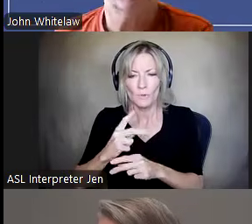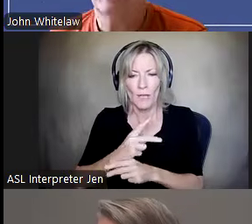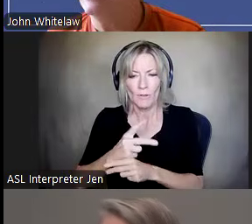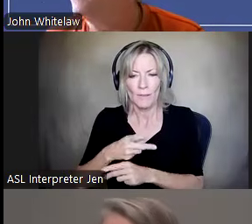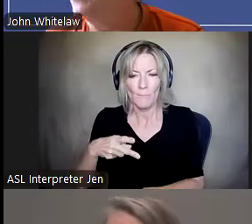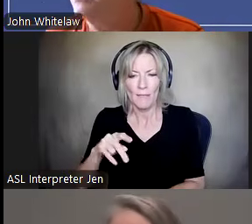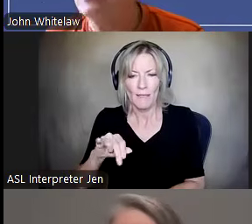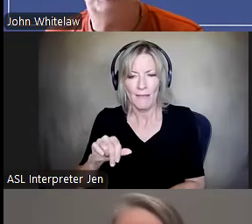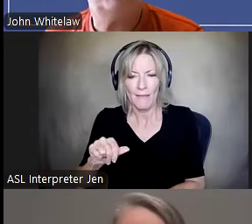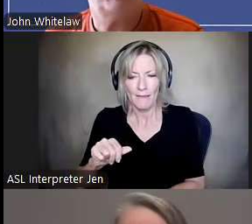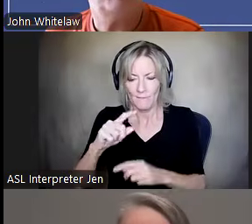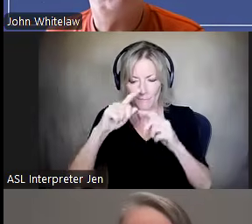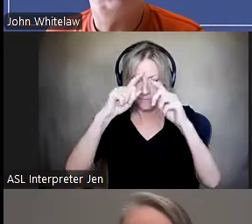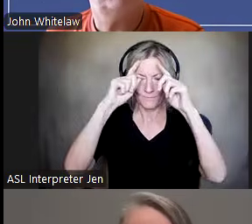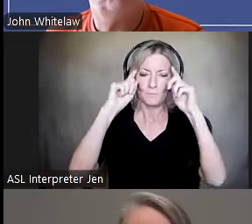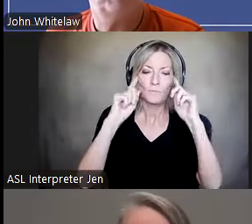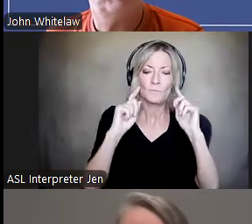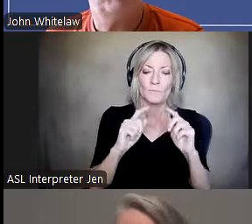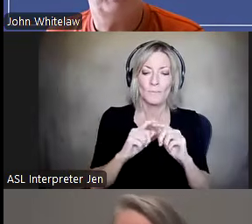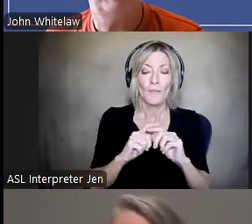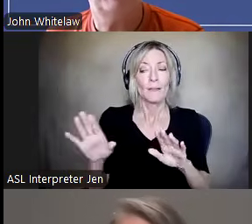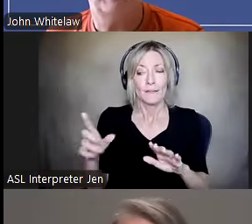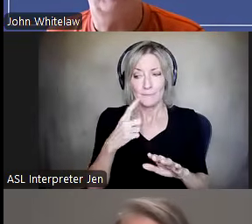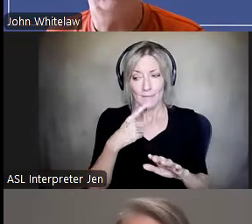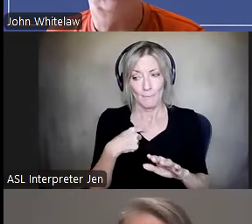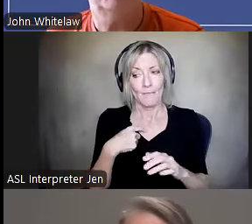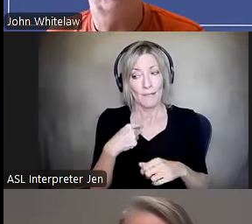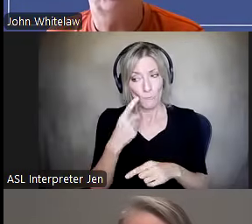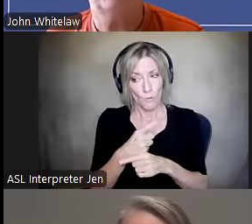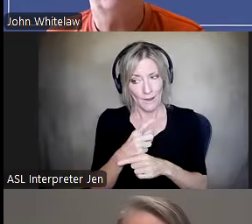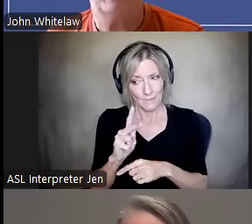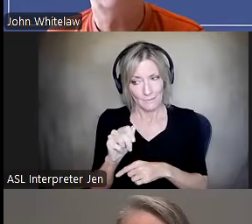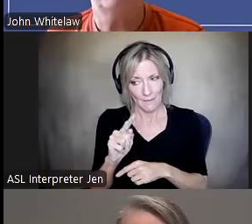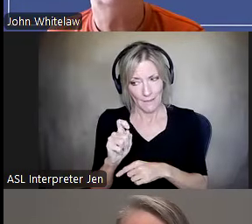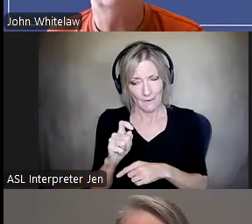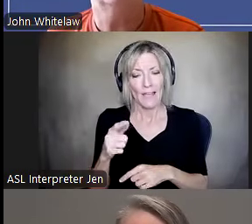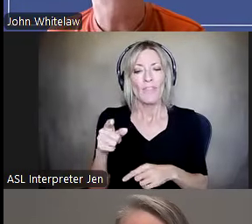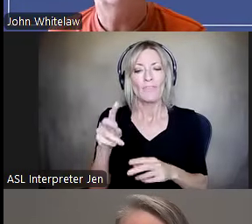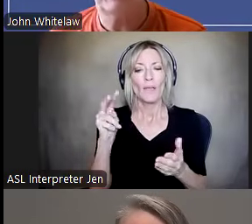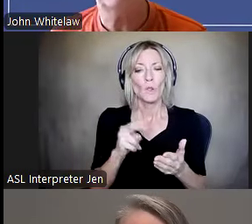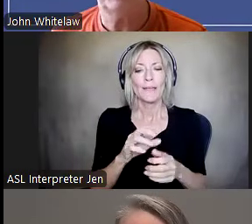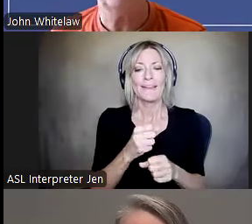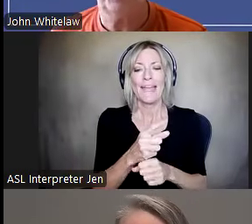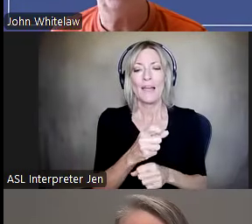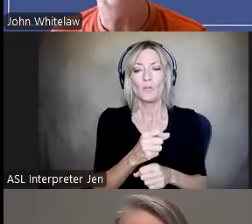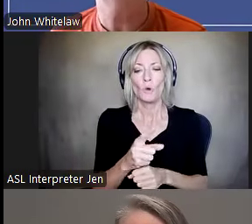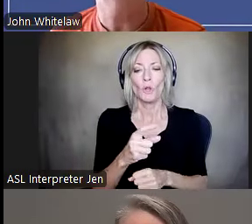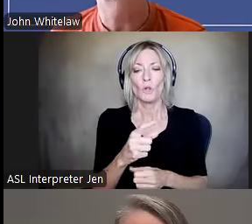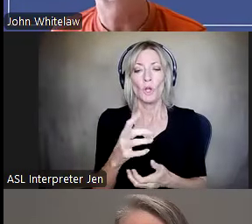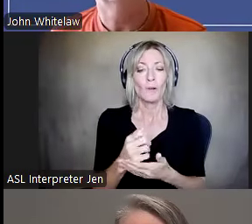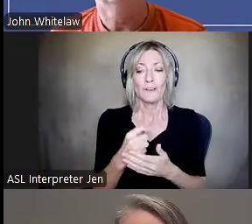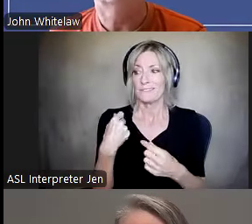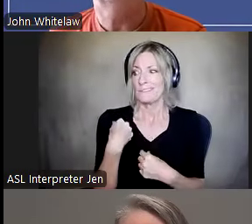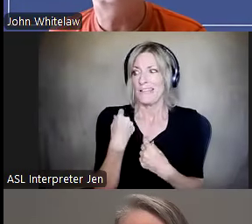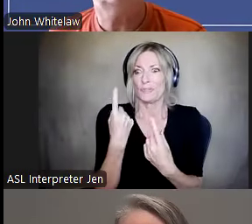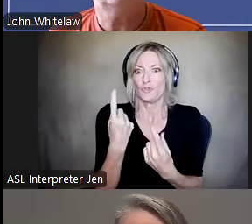PIA? You're going to tell me when I mess this up, Kate, but my understanding is they look at your annual earnings ever since you started